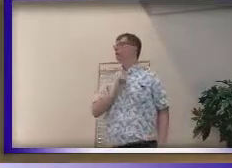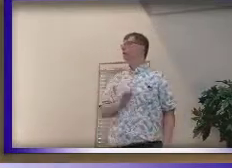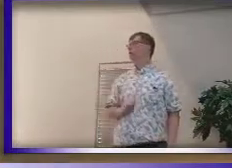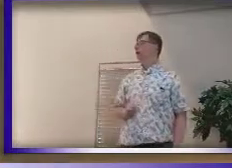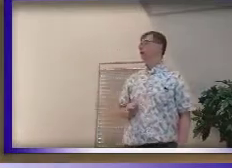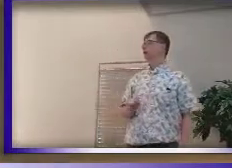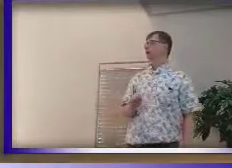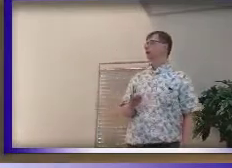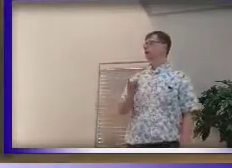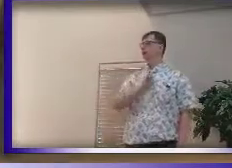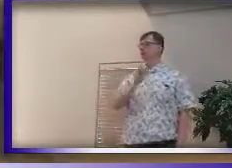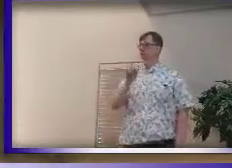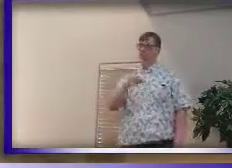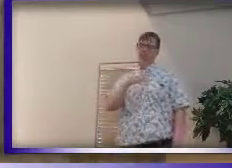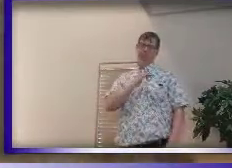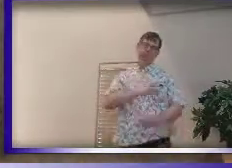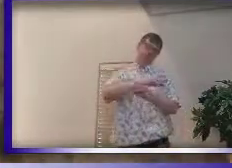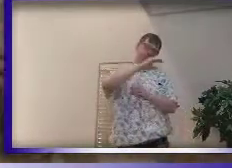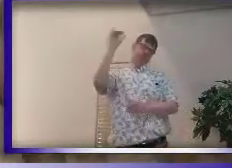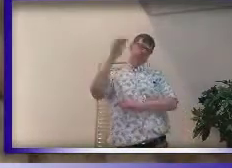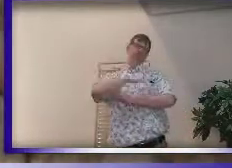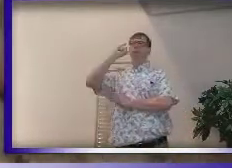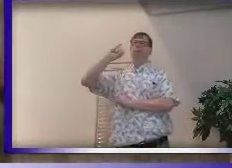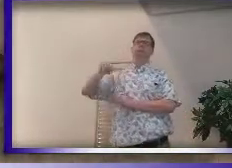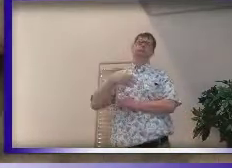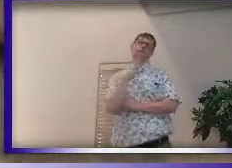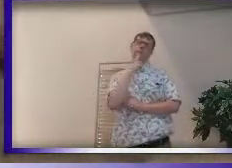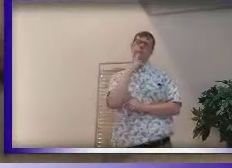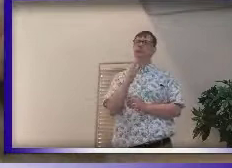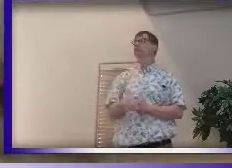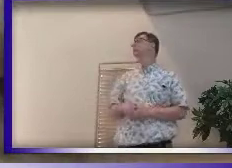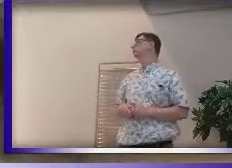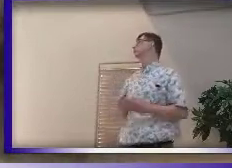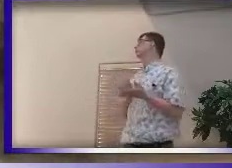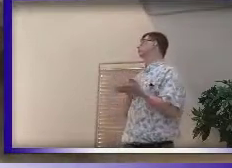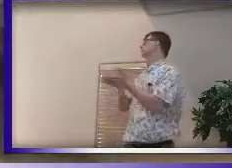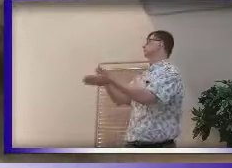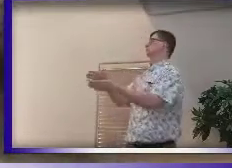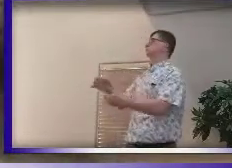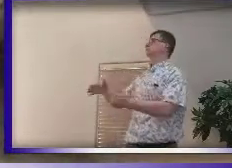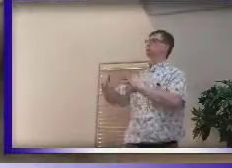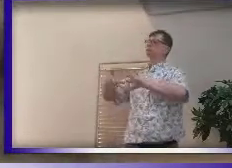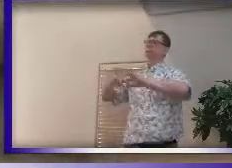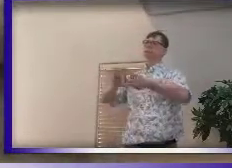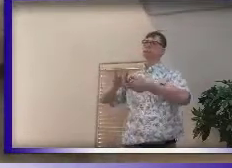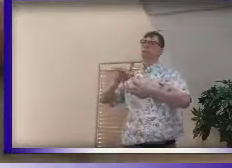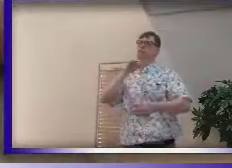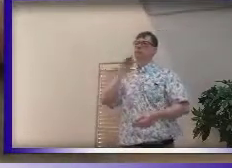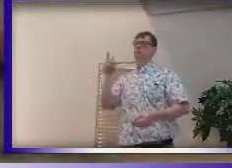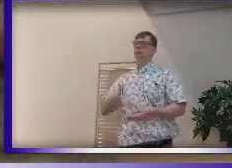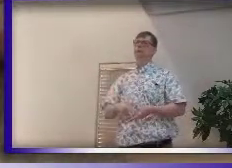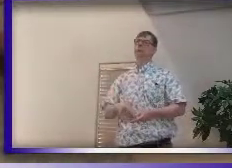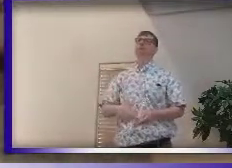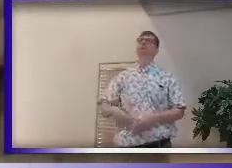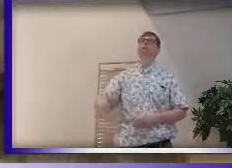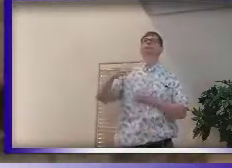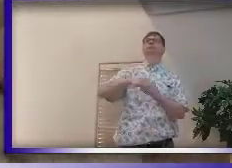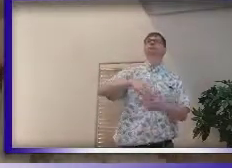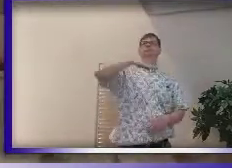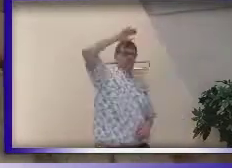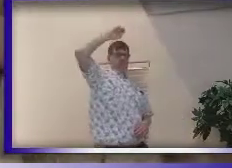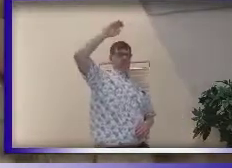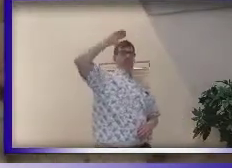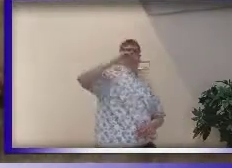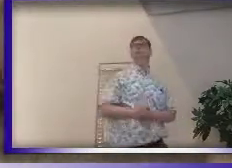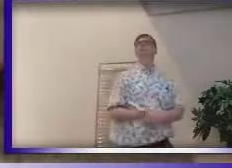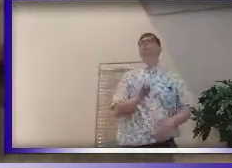And then on Sunday morning, it generally goes like this. Okay, God, boss, I have a talk